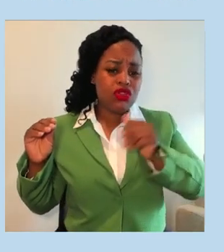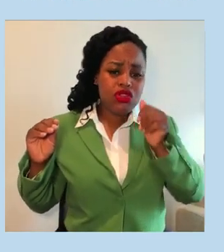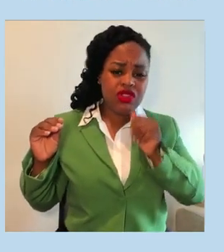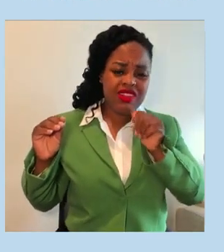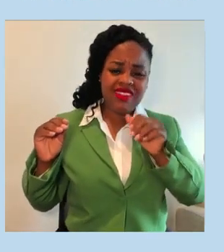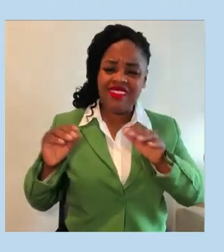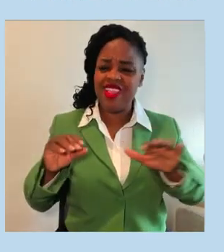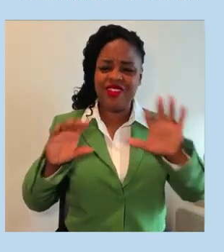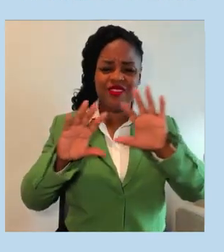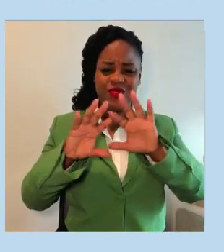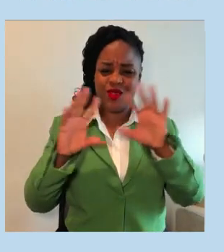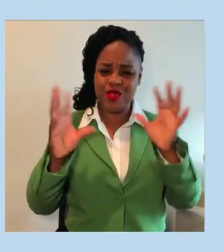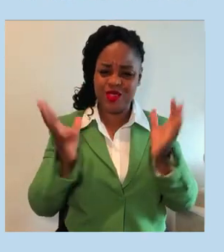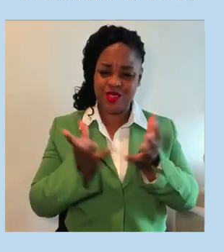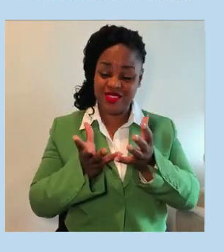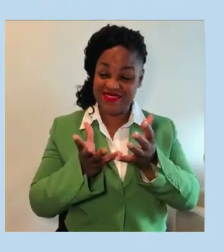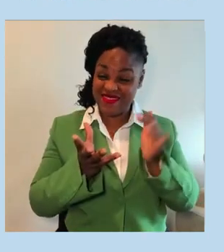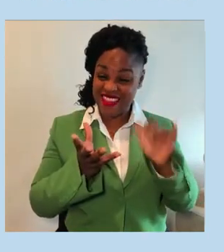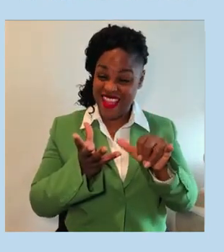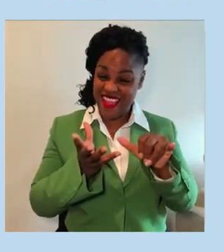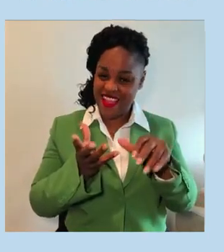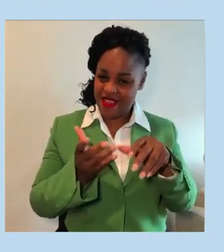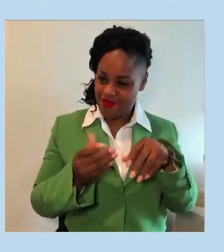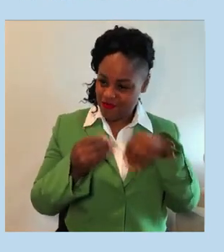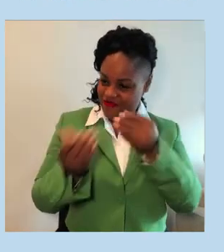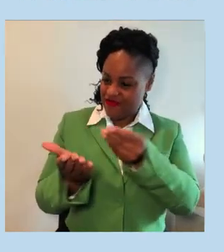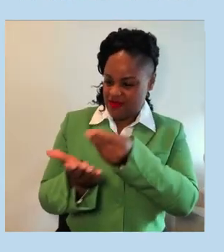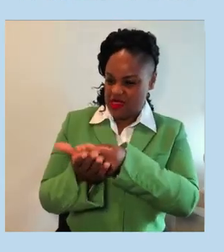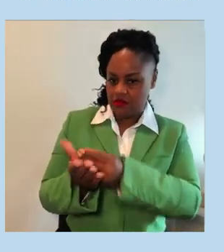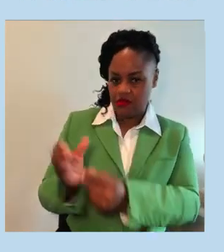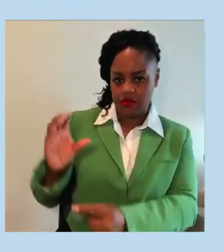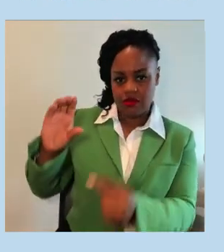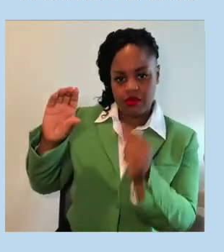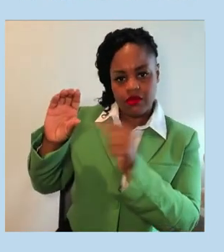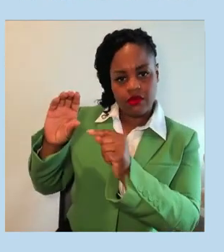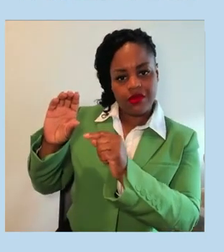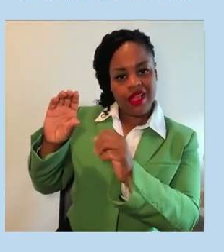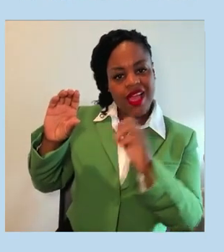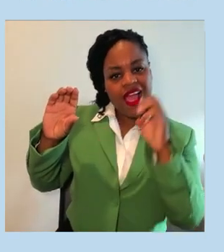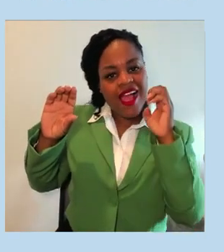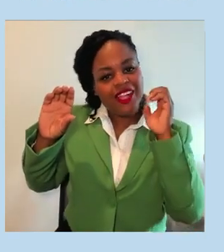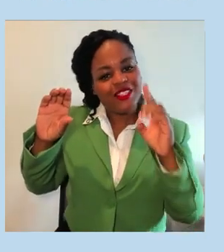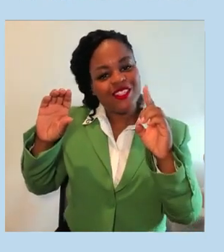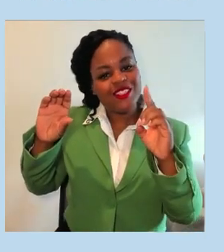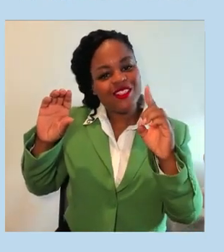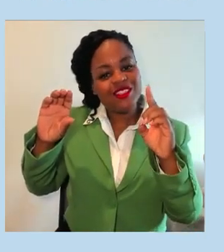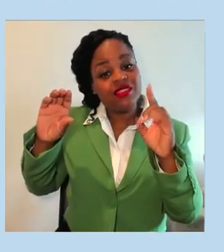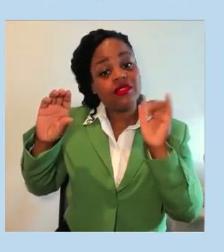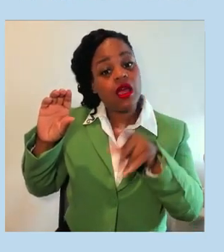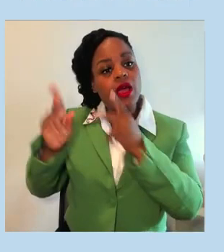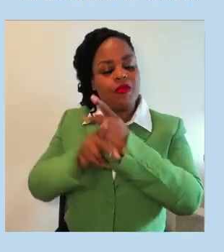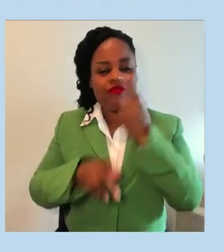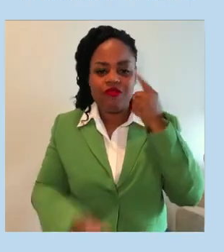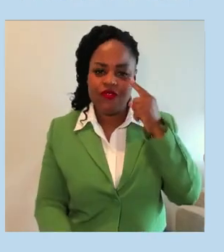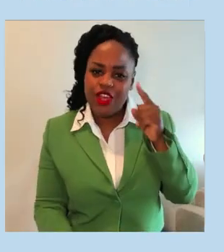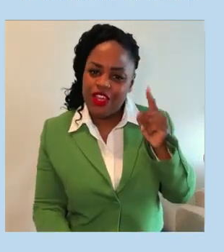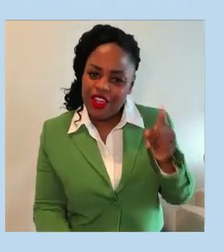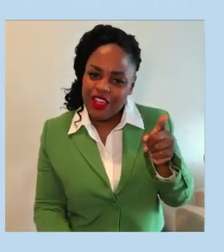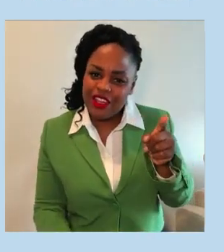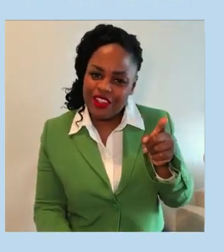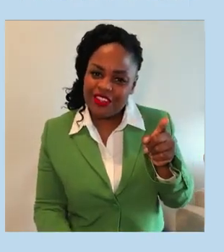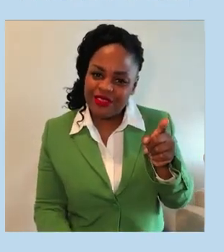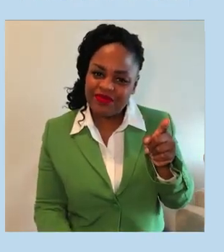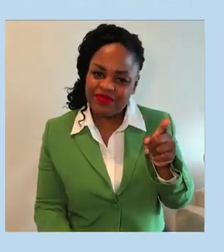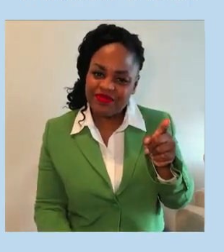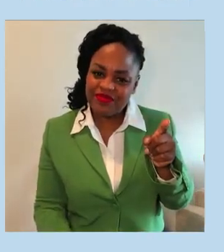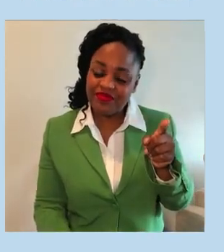now named in her honor, and I'm so proud to have worked with her on those issues. I also recently became a mother. I have a